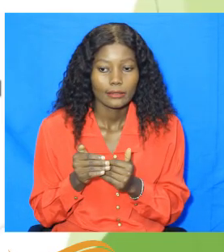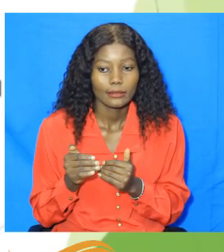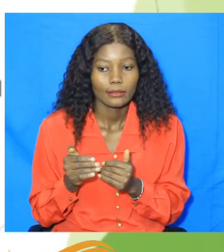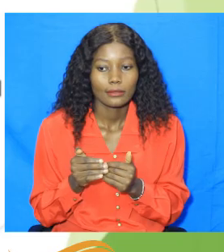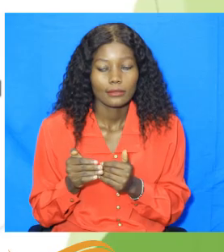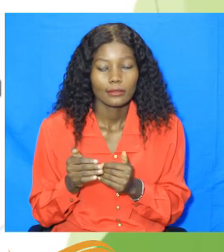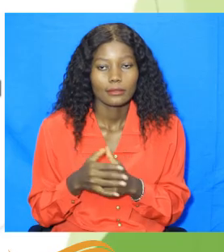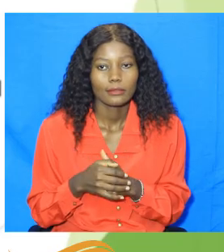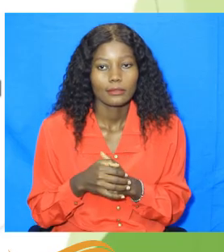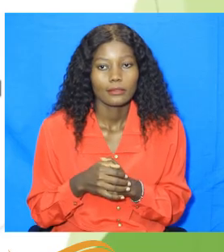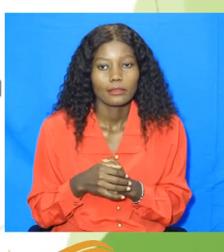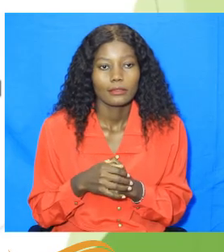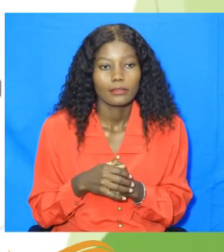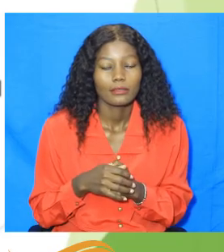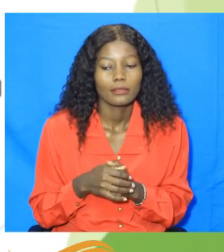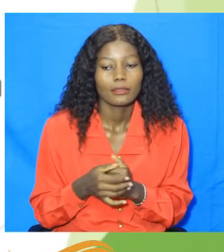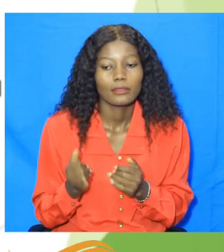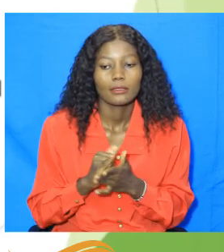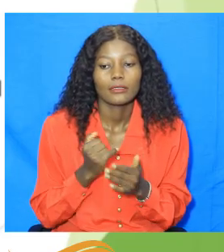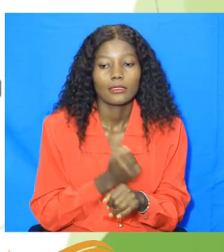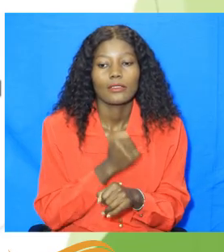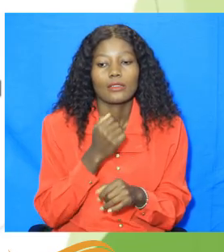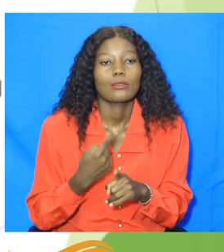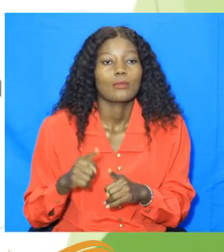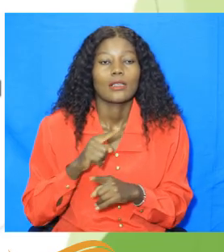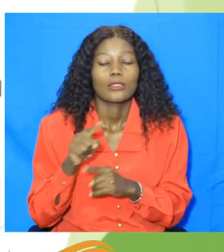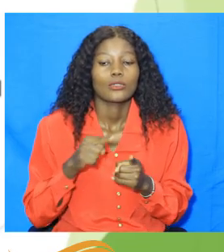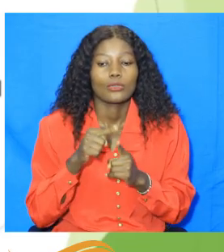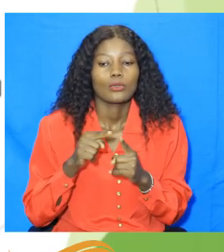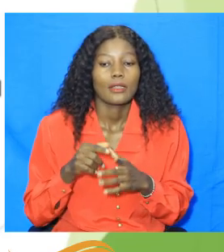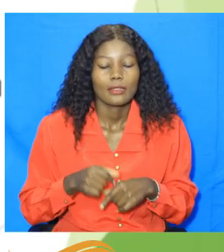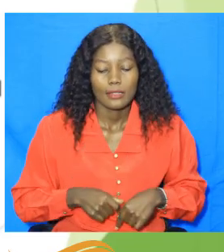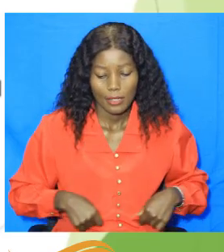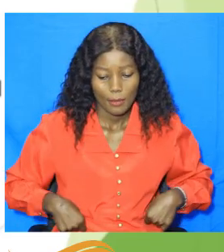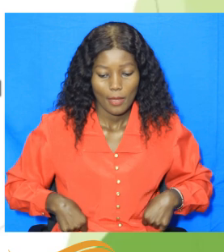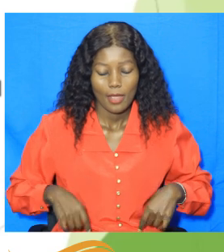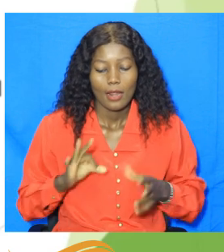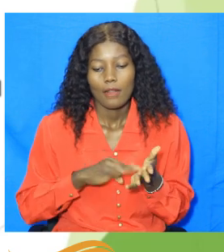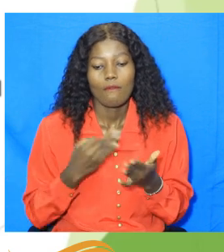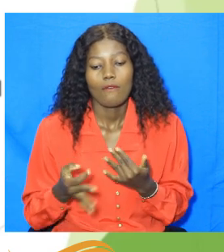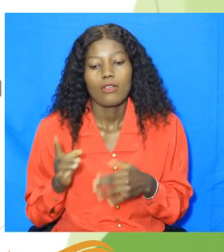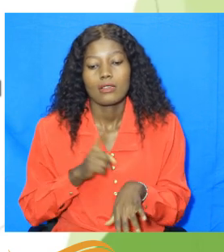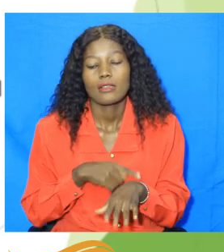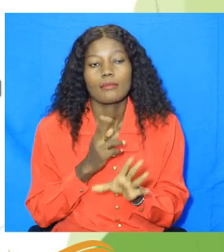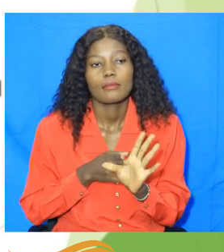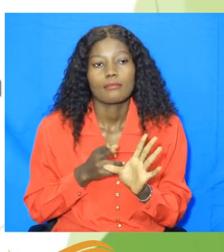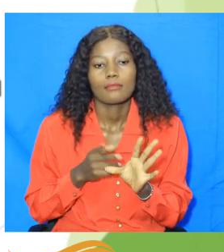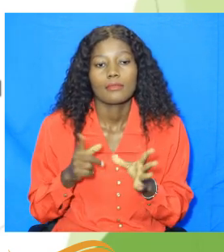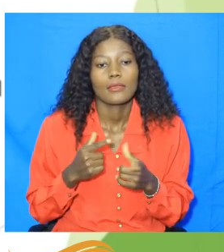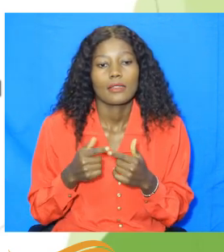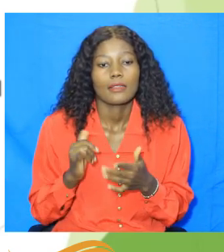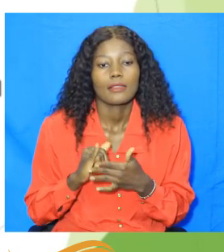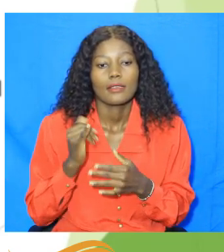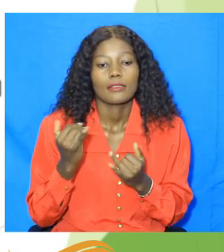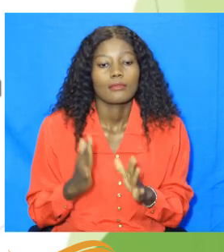it's loose on the waist. That is a foul. But when the belt falls during the performance, then that athlete will